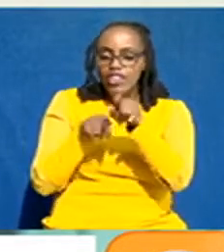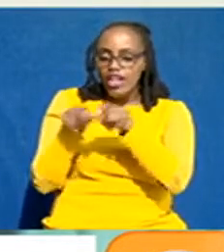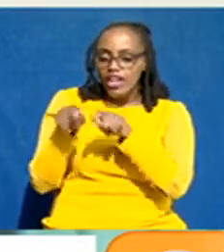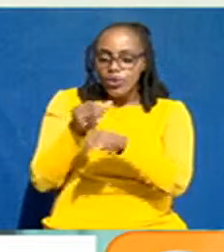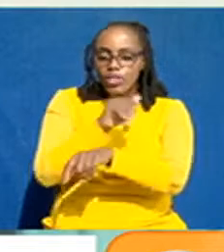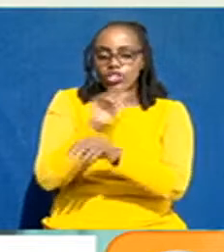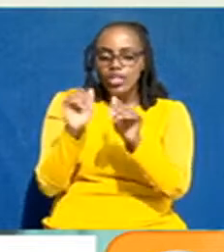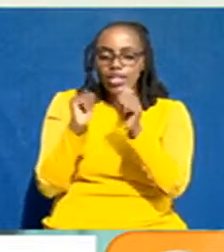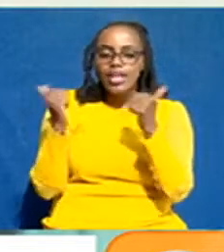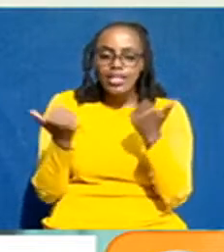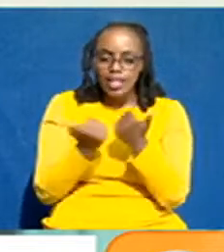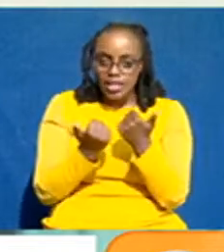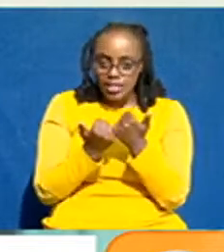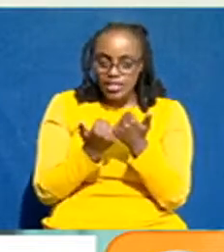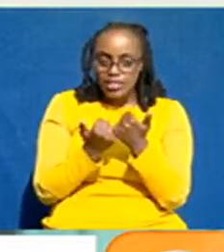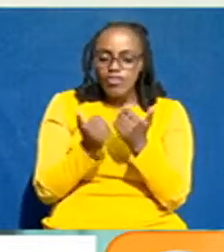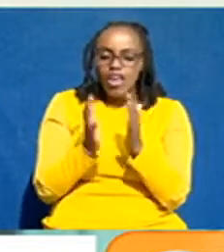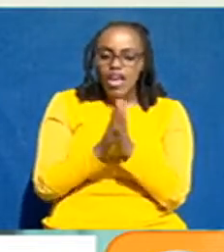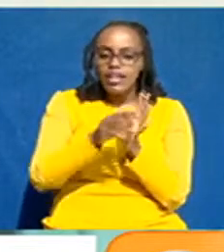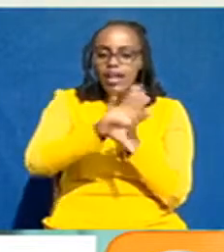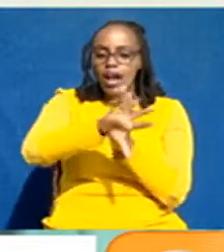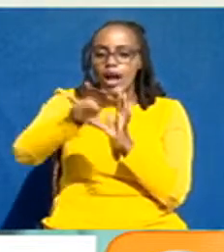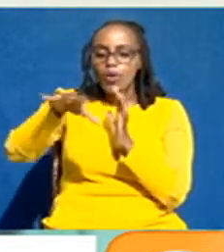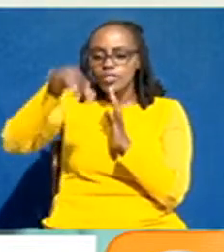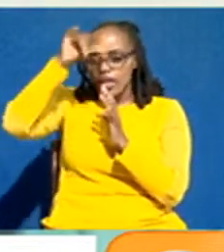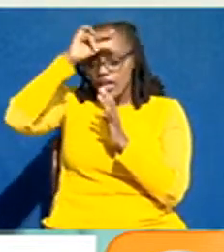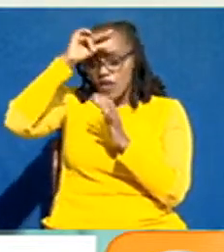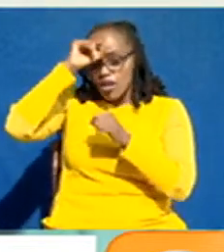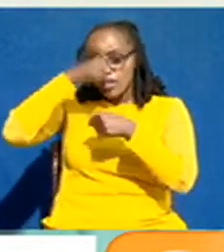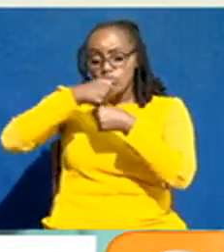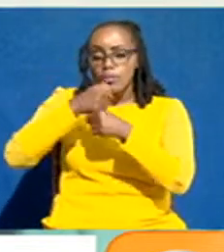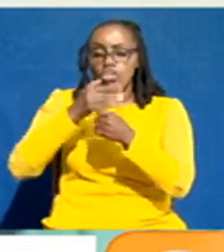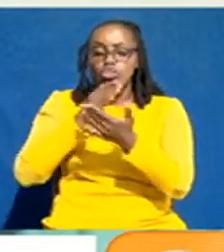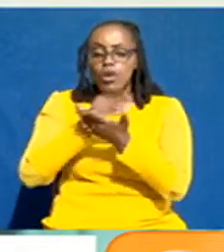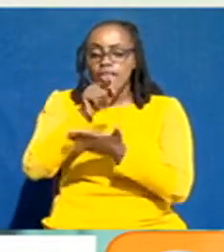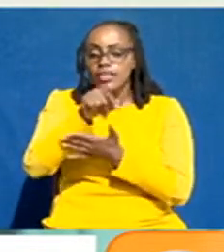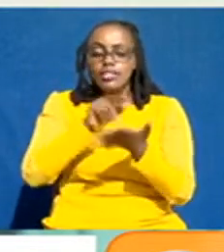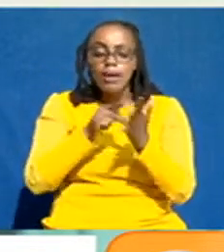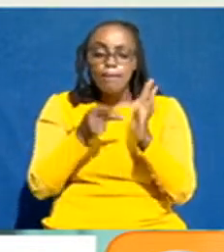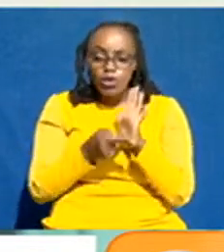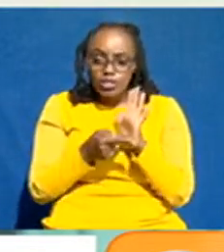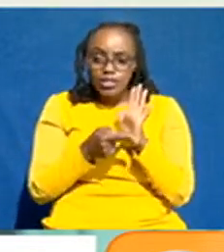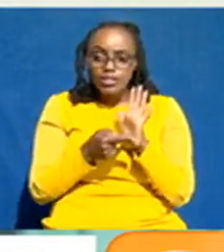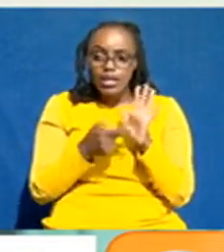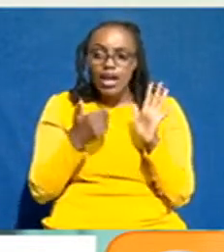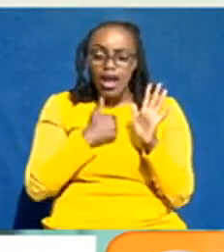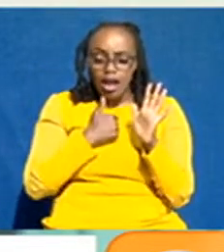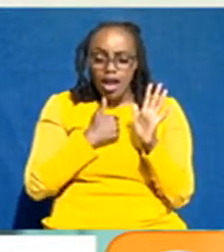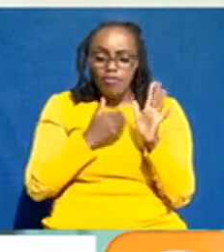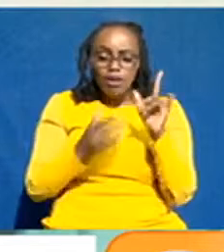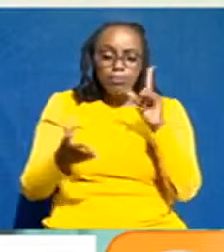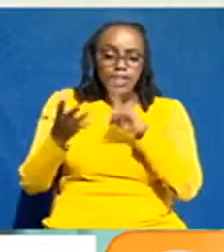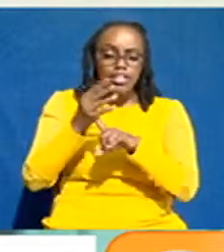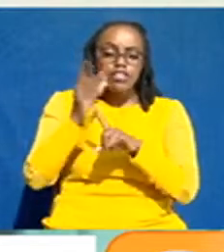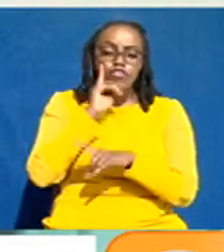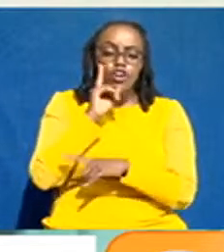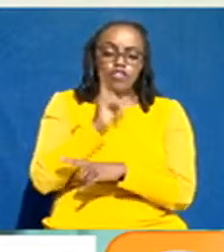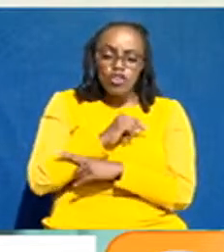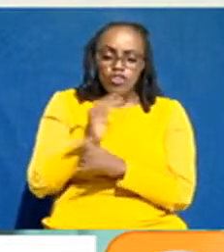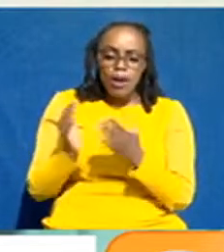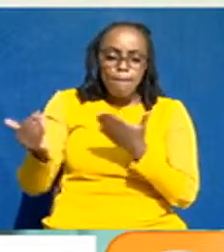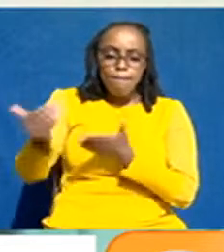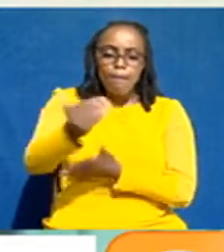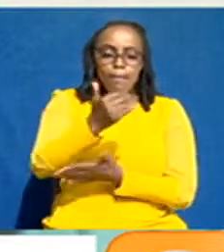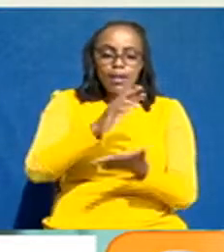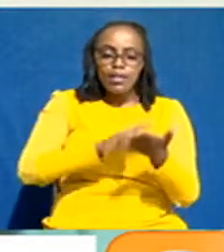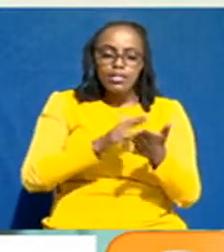agencies, and county governments, in ensuring that this project is achieved, mobilizing resources